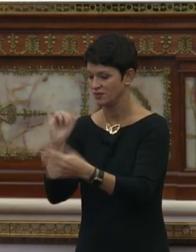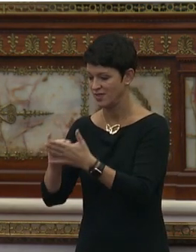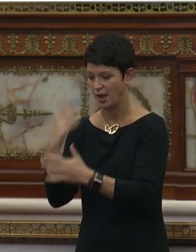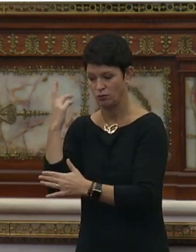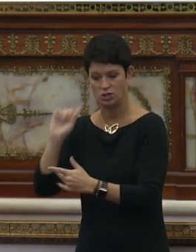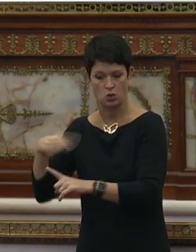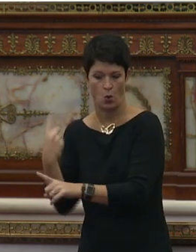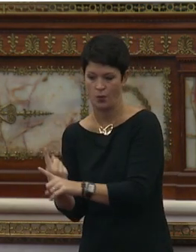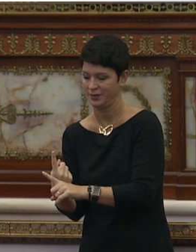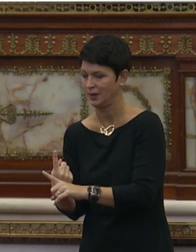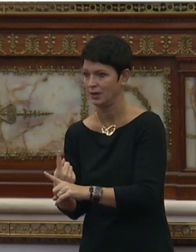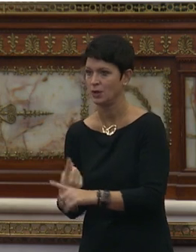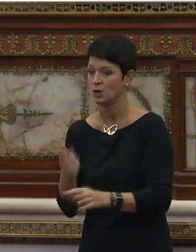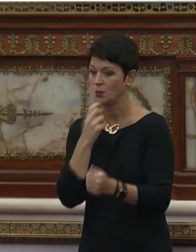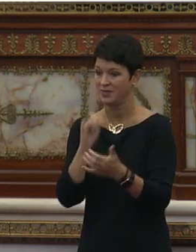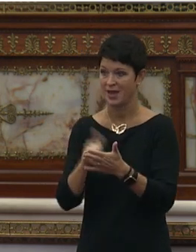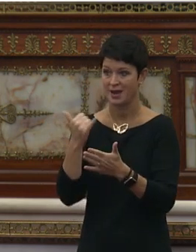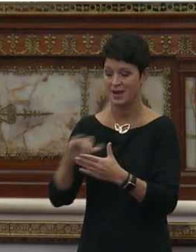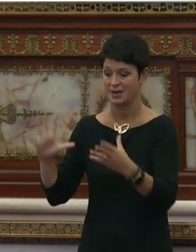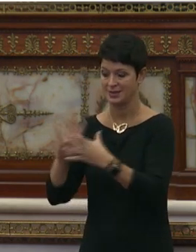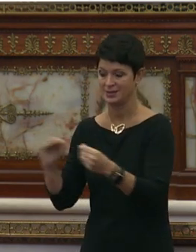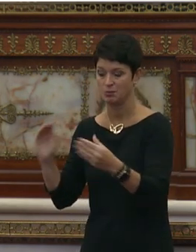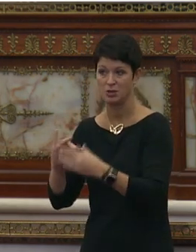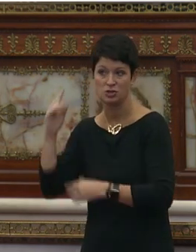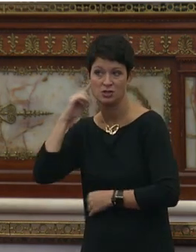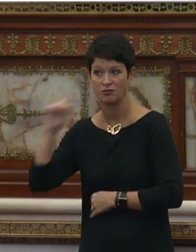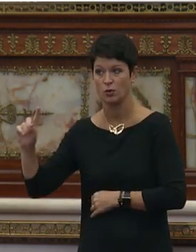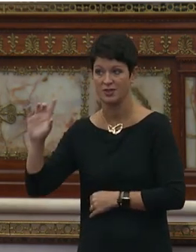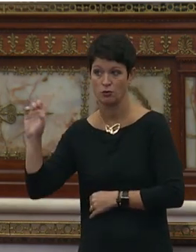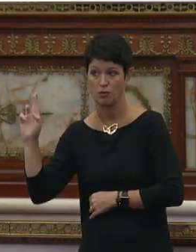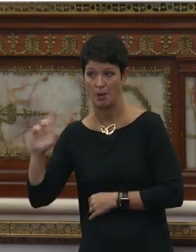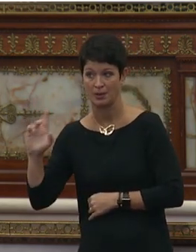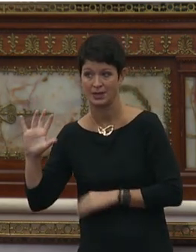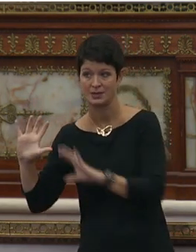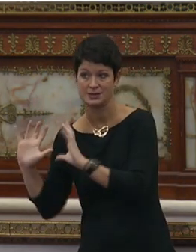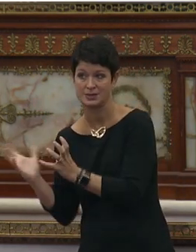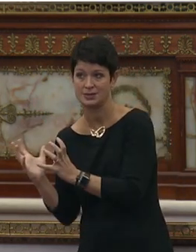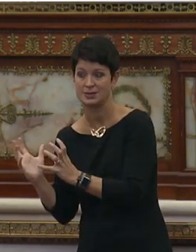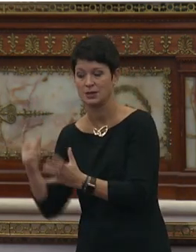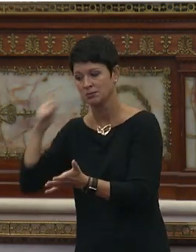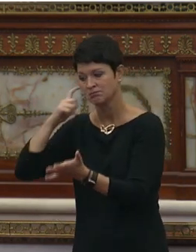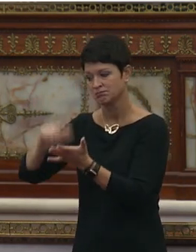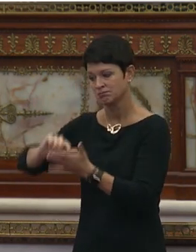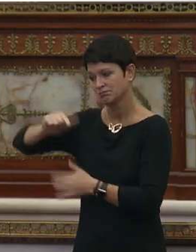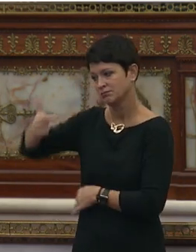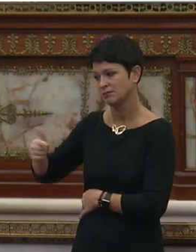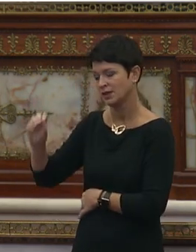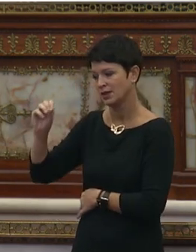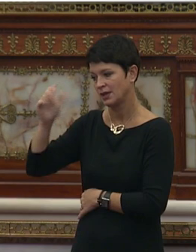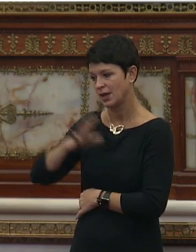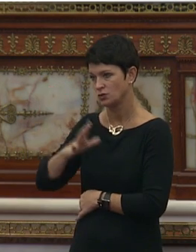purpose. That said, are there any speeches on behalf of the minority? Chair